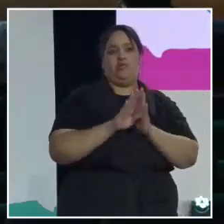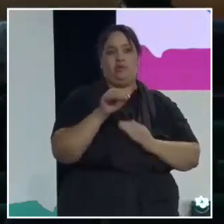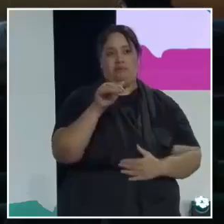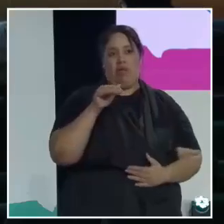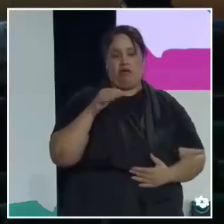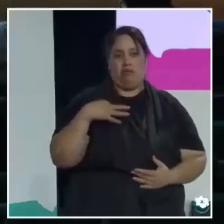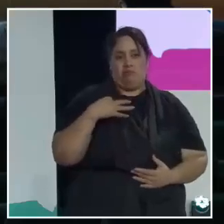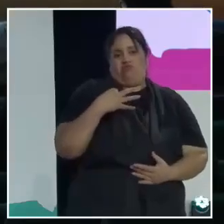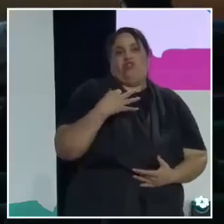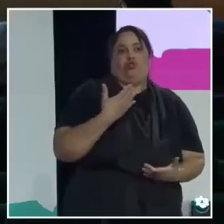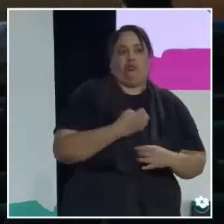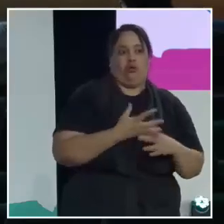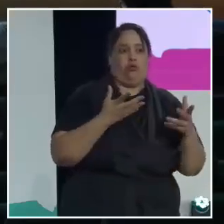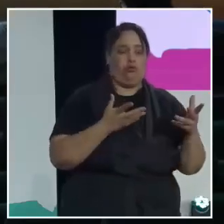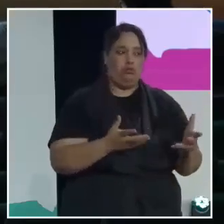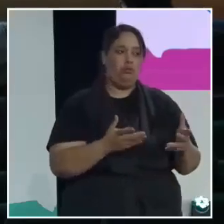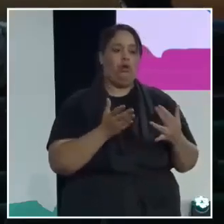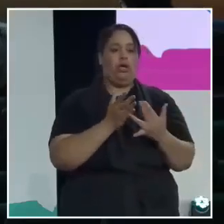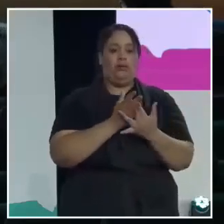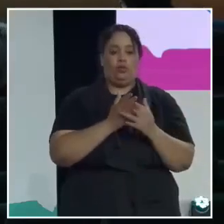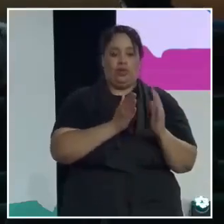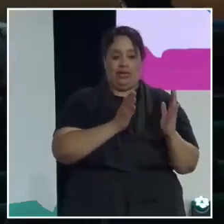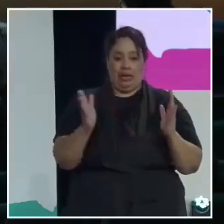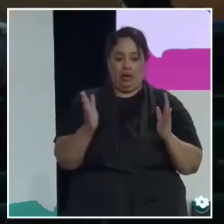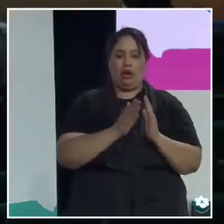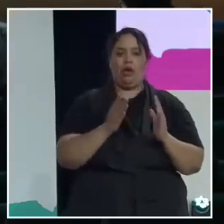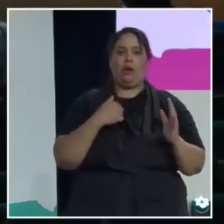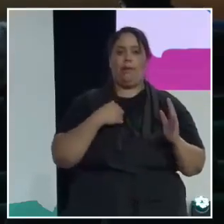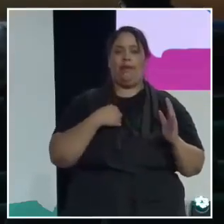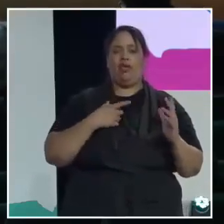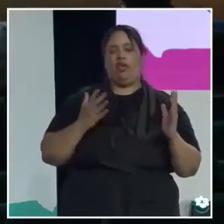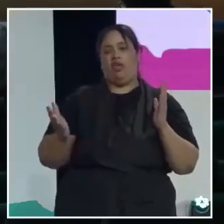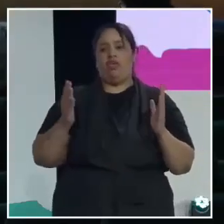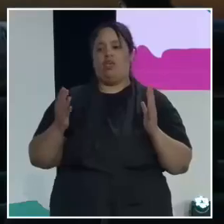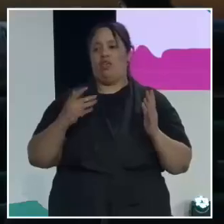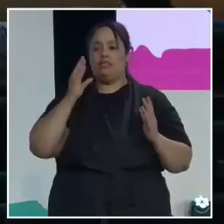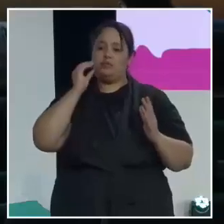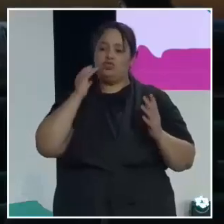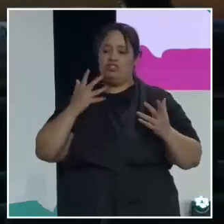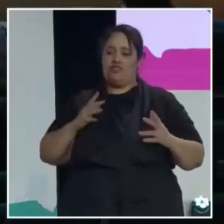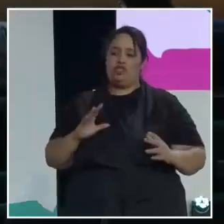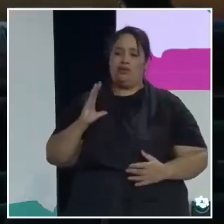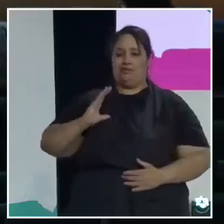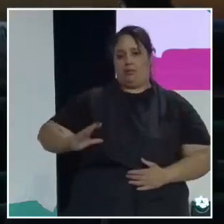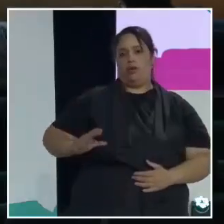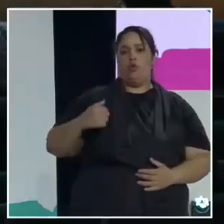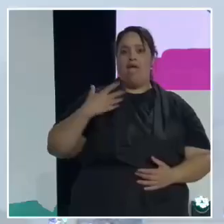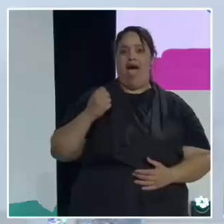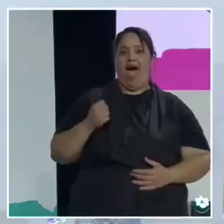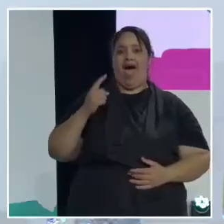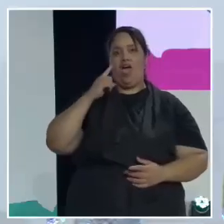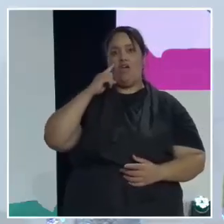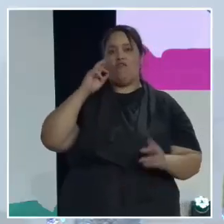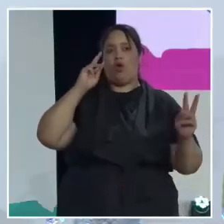So, and in between, I have also been a customer to banks. So I have a 360 view